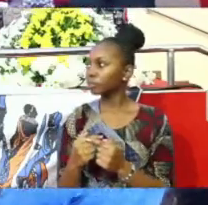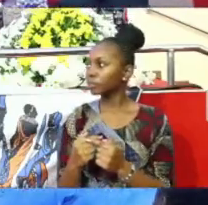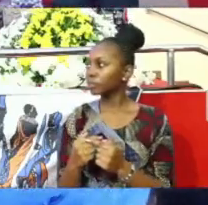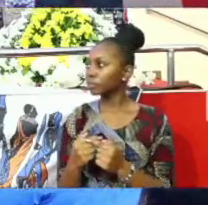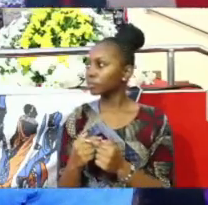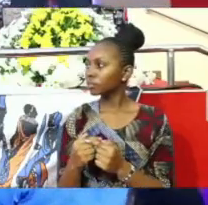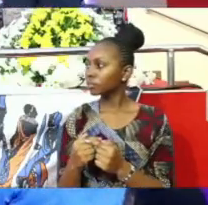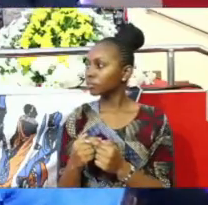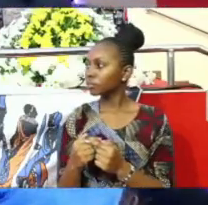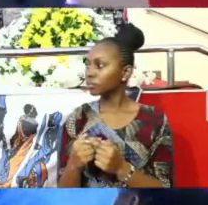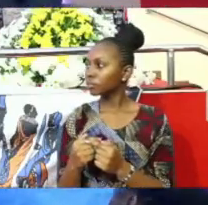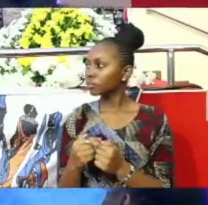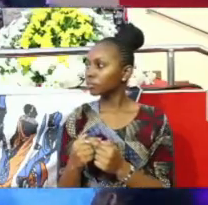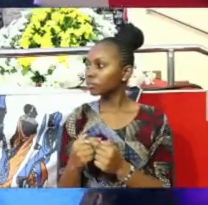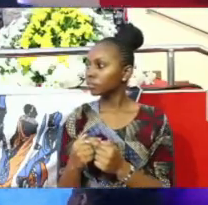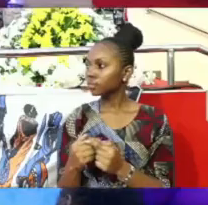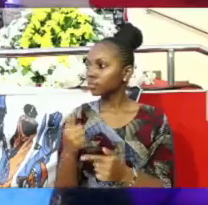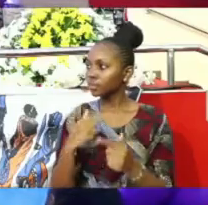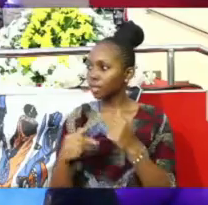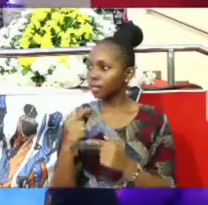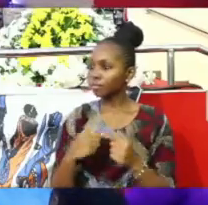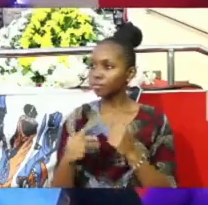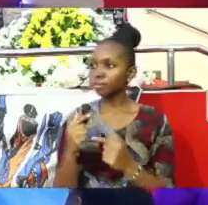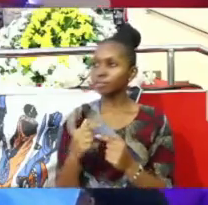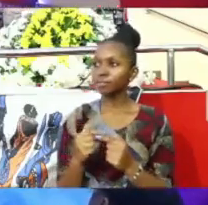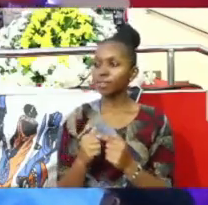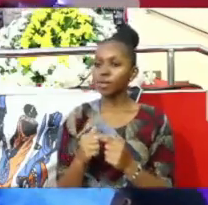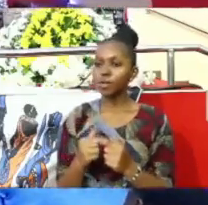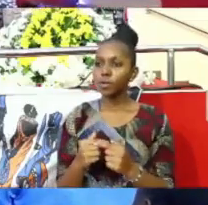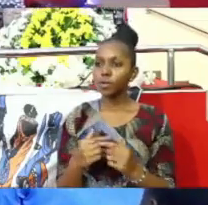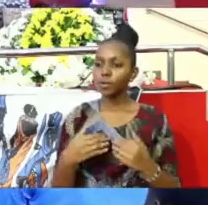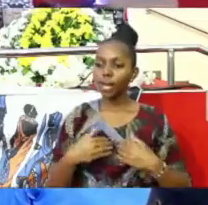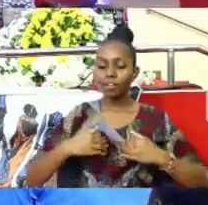come over. There is a lot of rejoicing right now in heaven.